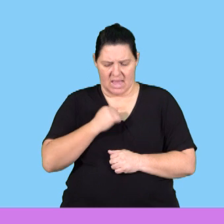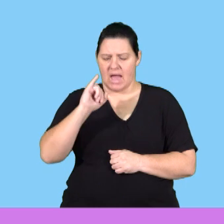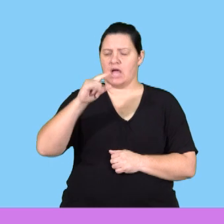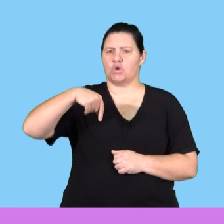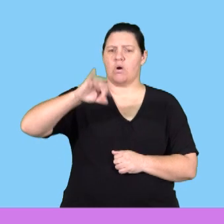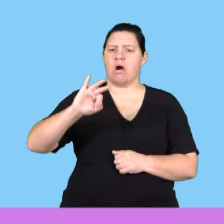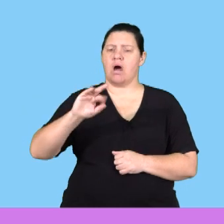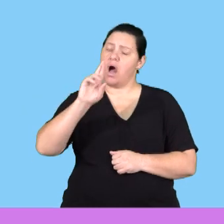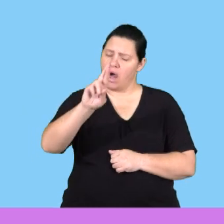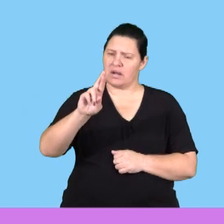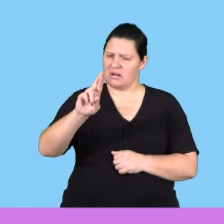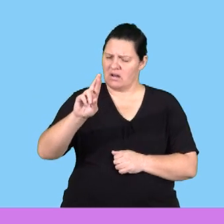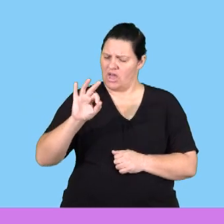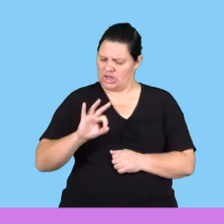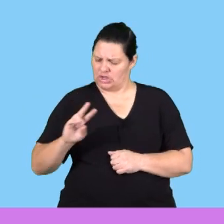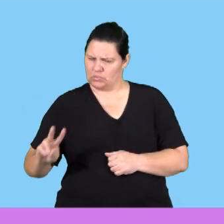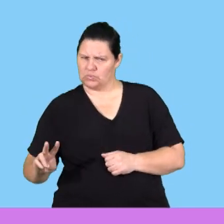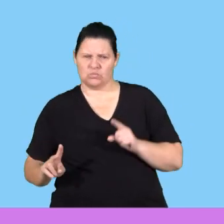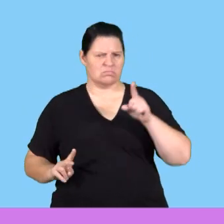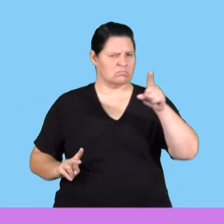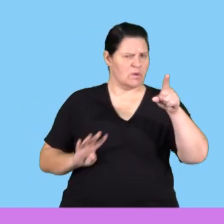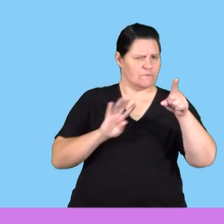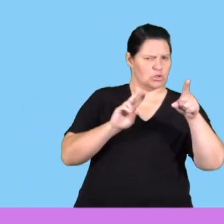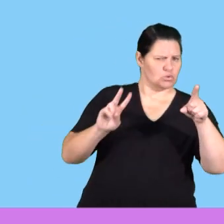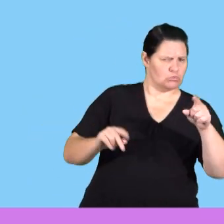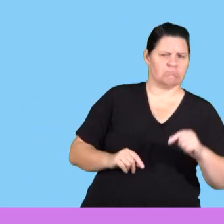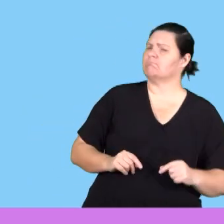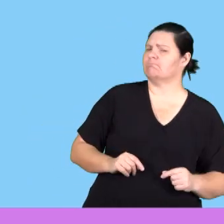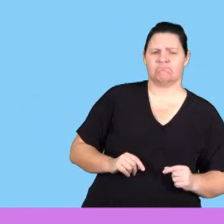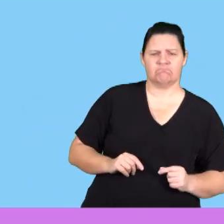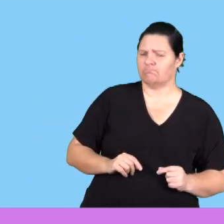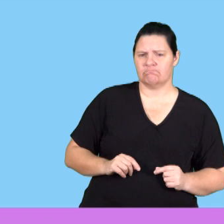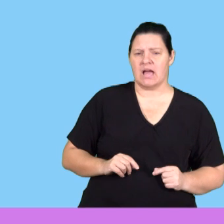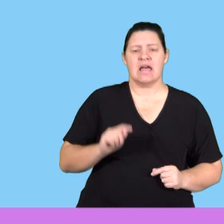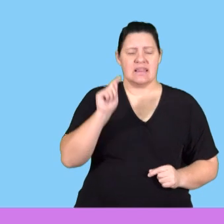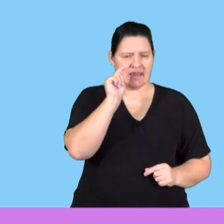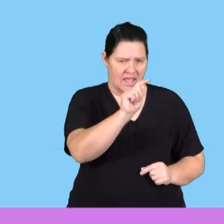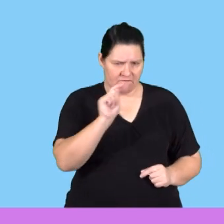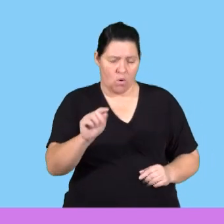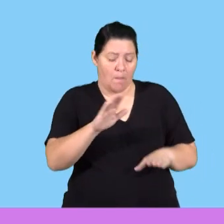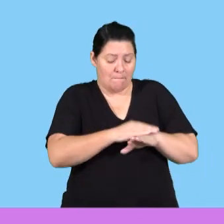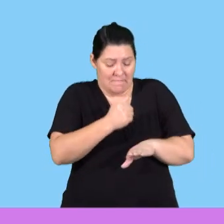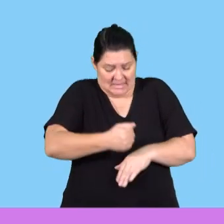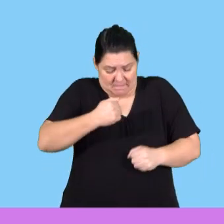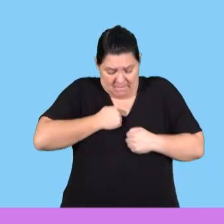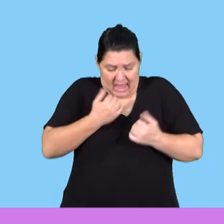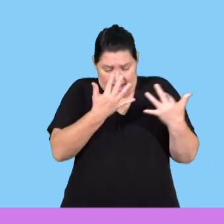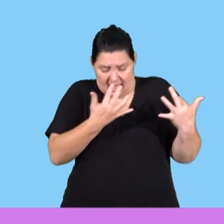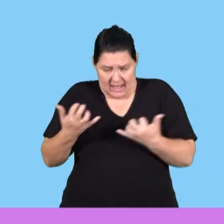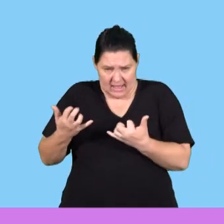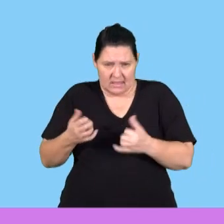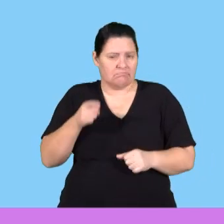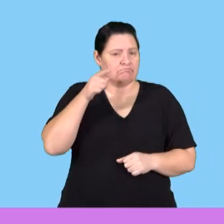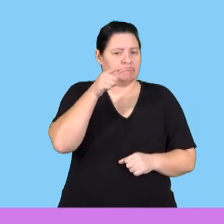my IQR equals 32. So therefore, it's so important to go and say, therefore, based on